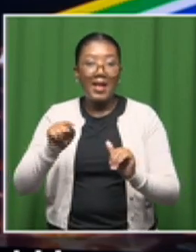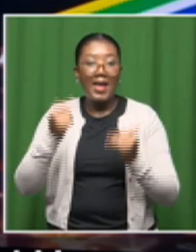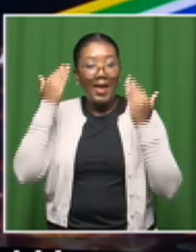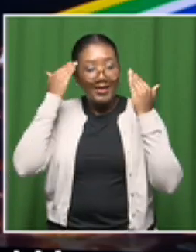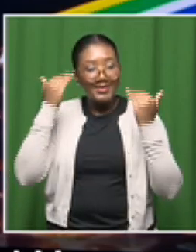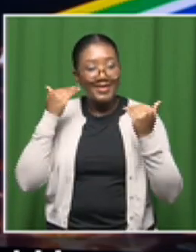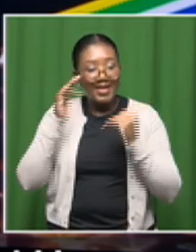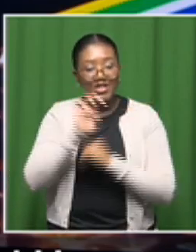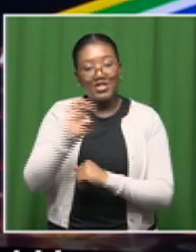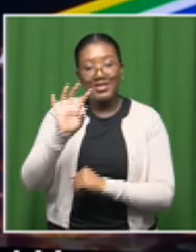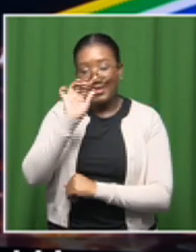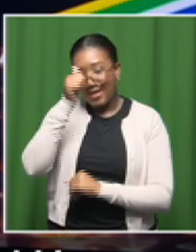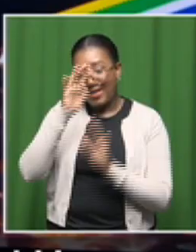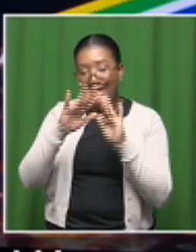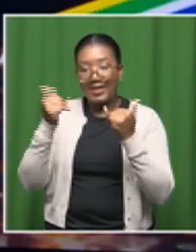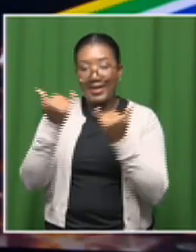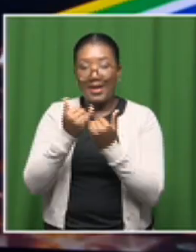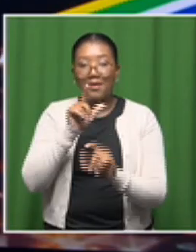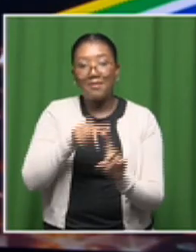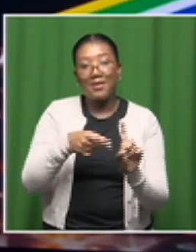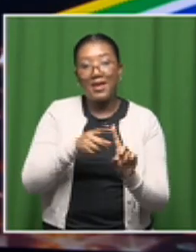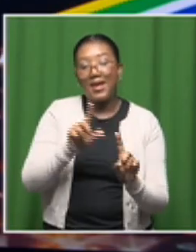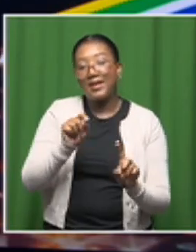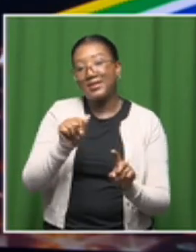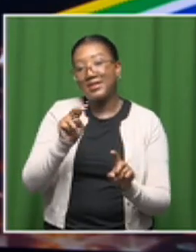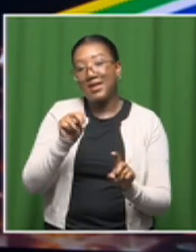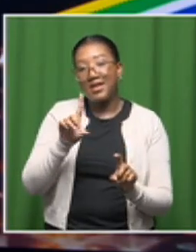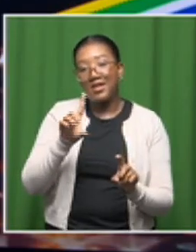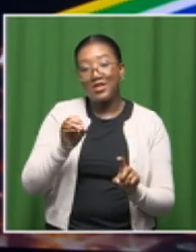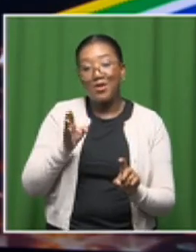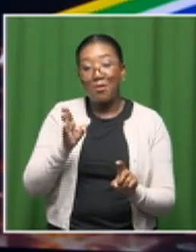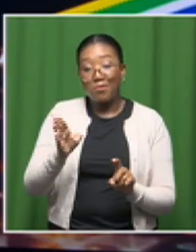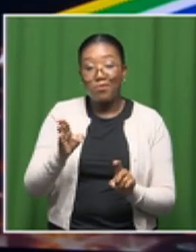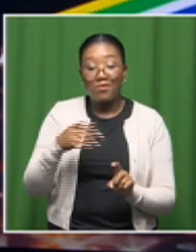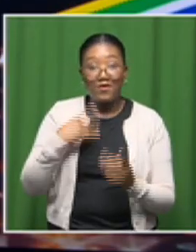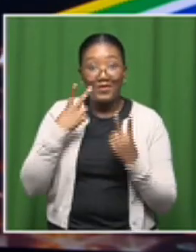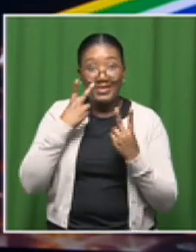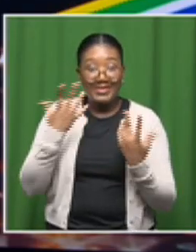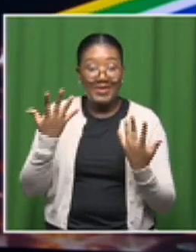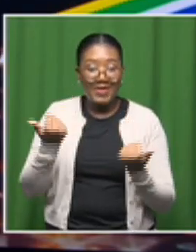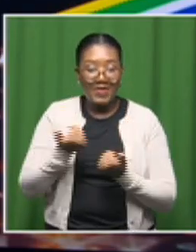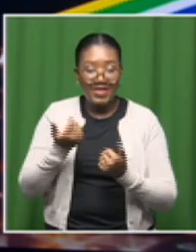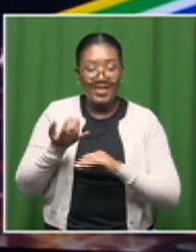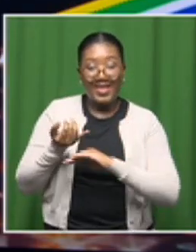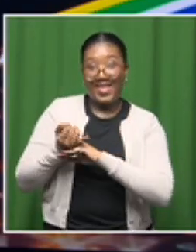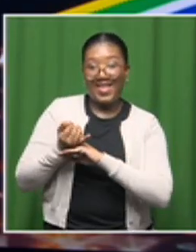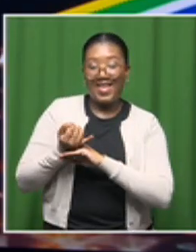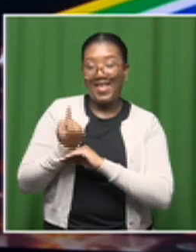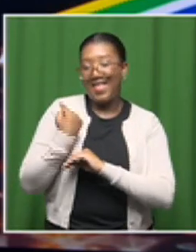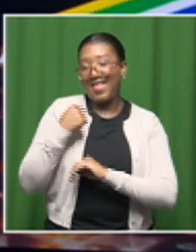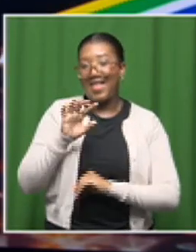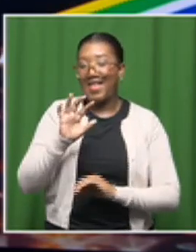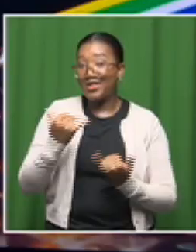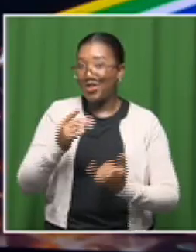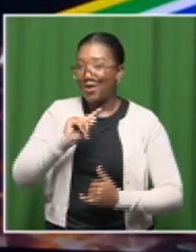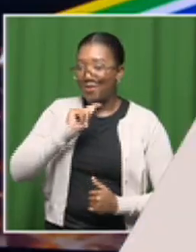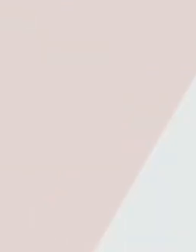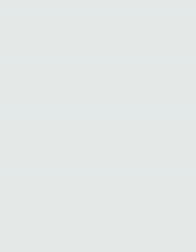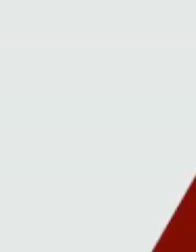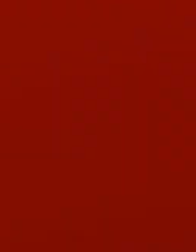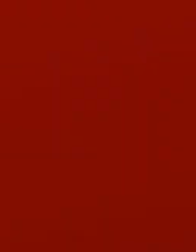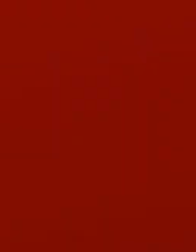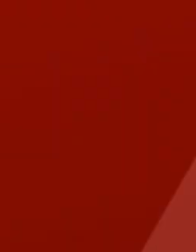Now, SABC News reporter Tando Ntunja, we saw her earlier on, but she's been there this morning. And she's now joined